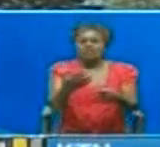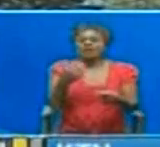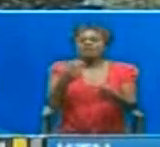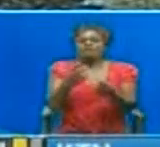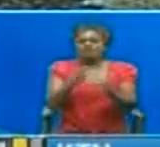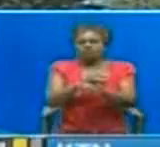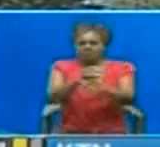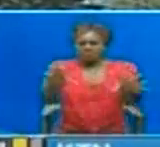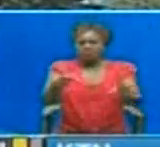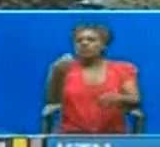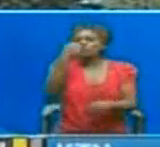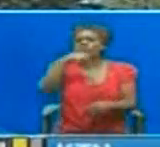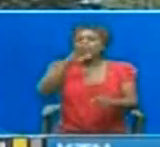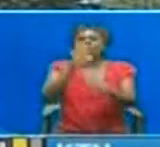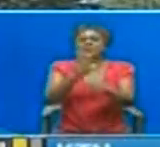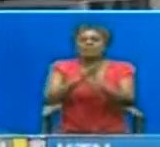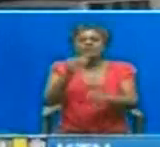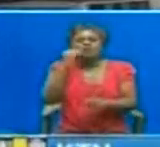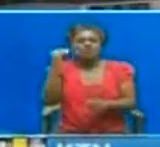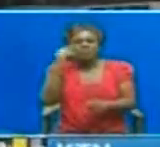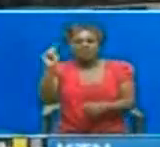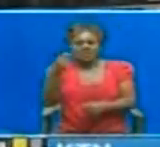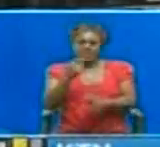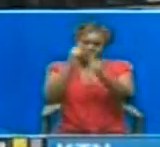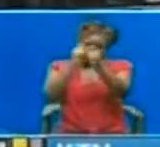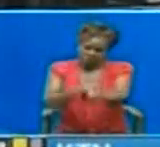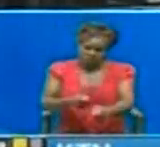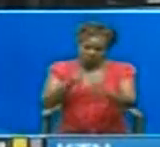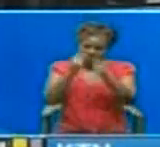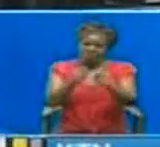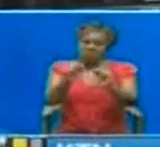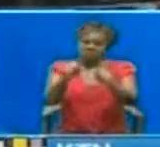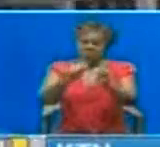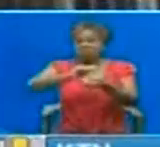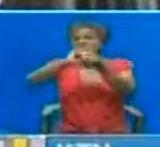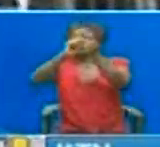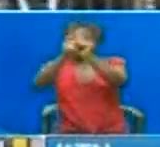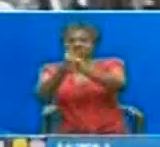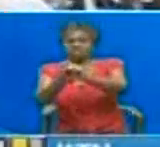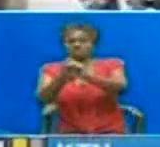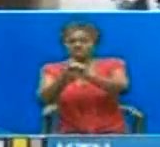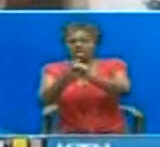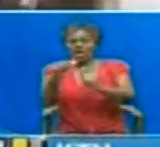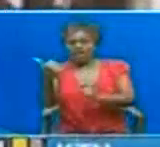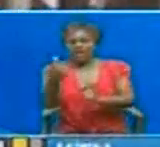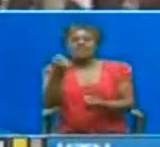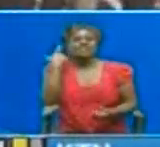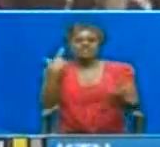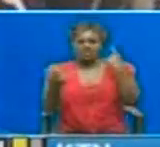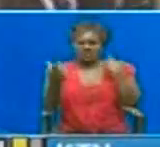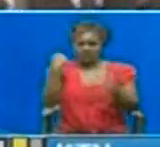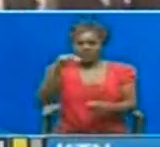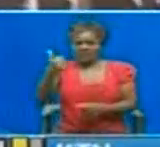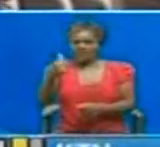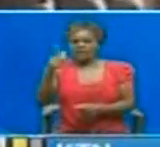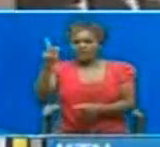is consumed in many Kenyan homes, many Kenyan farmers may soon go in the orthodox tea way. Peter Kanyago,